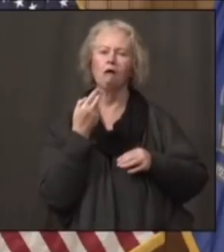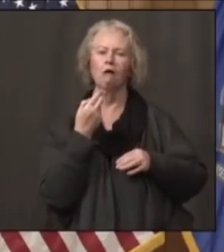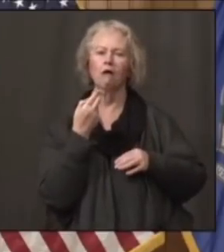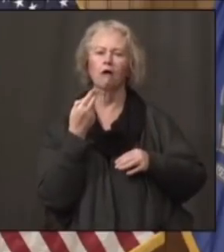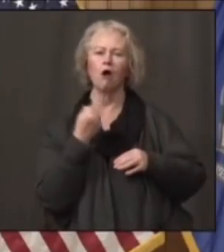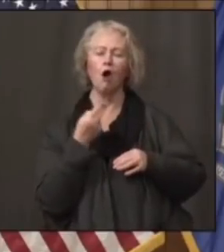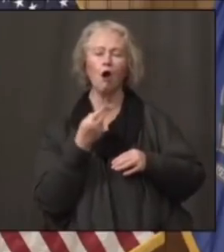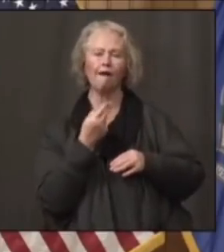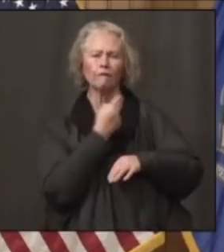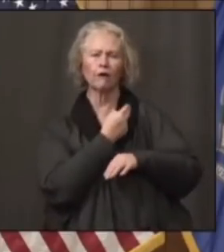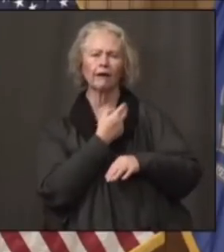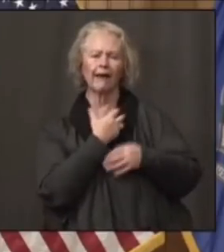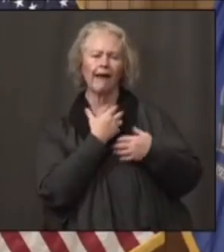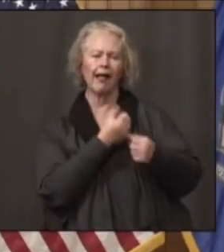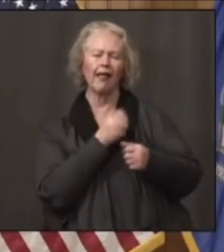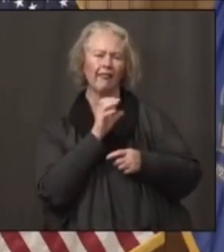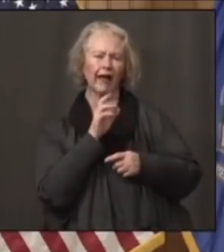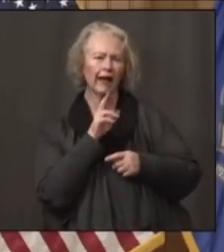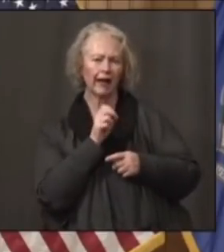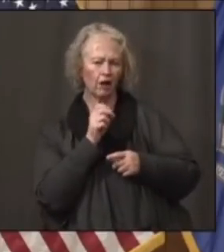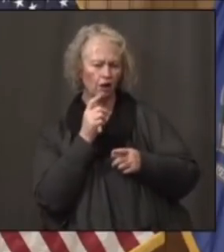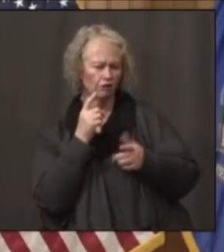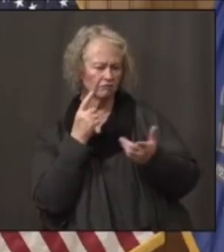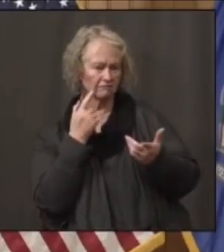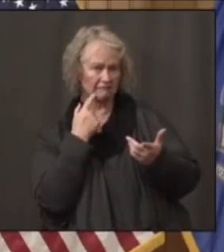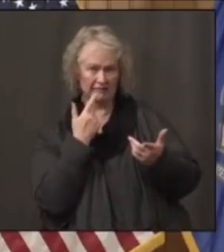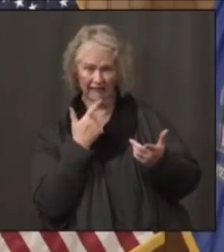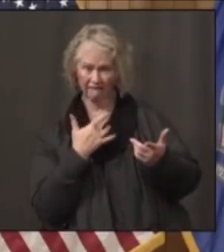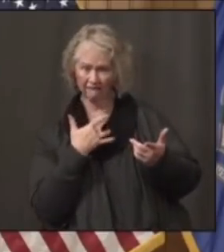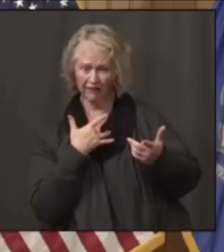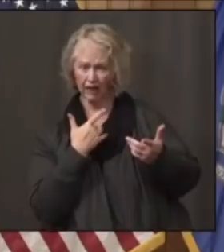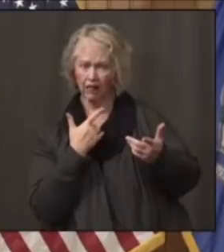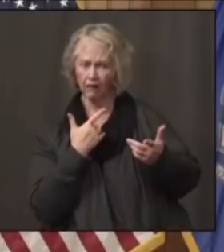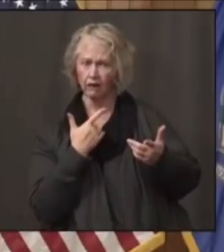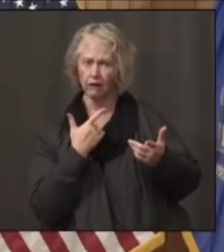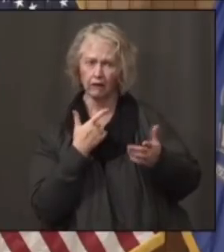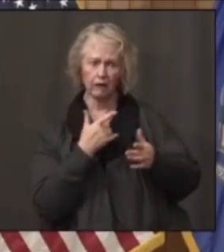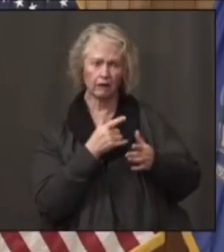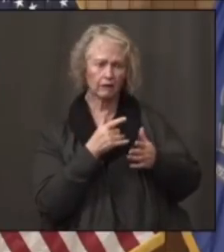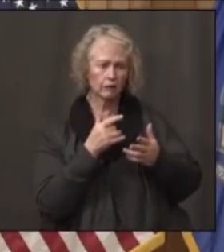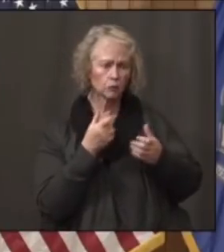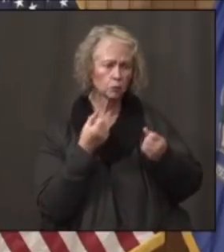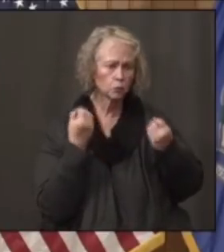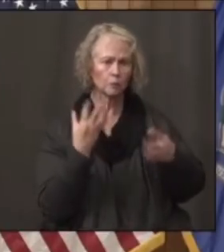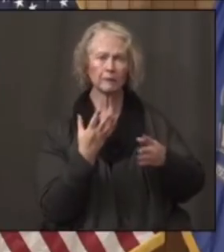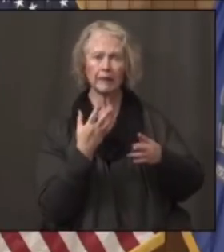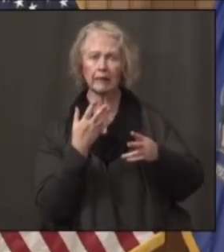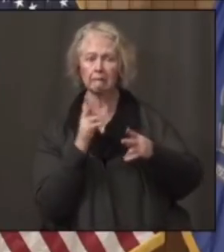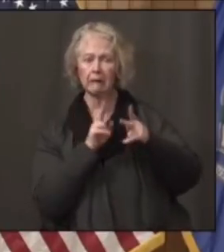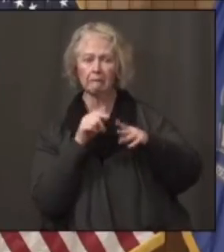convention center? You know, I'm talking about overall capacity, particularly ICUs.